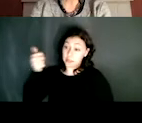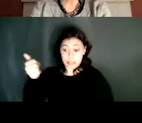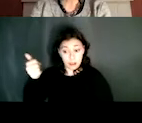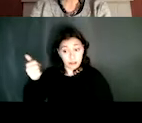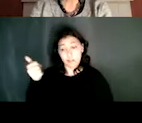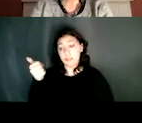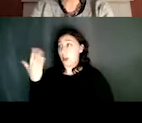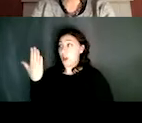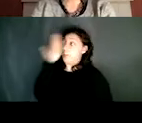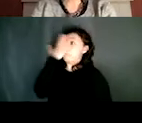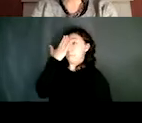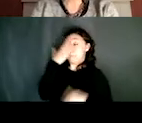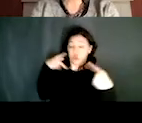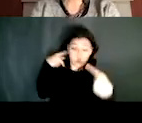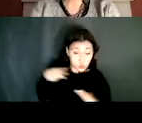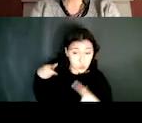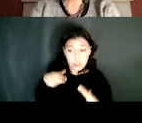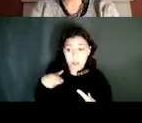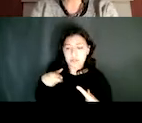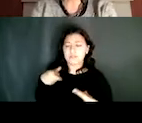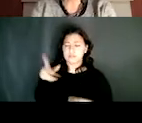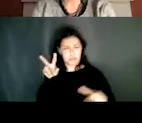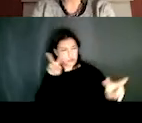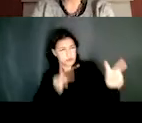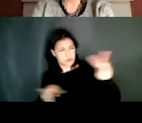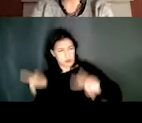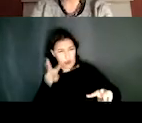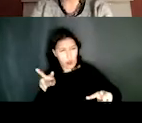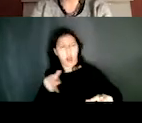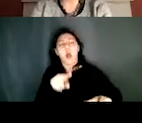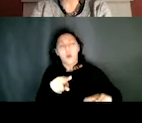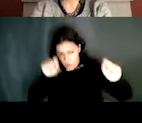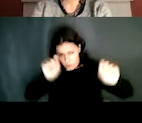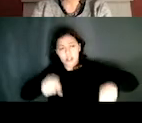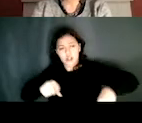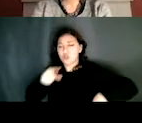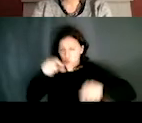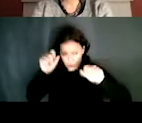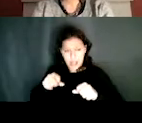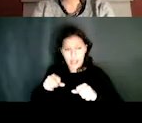potential, and he devises a plan tailored to help them grow into a mature scientist."